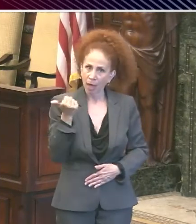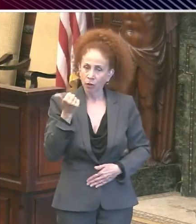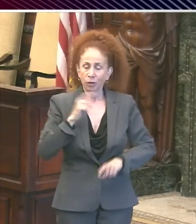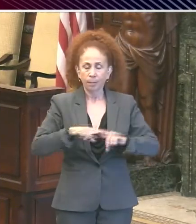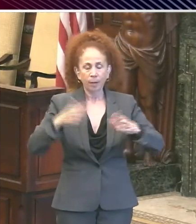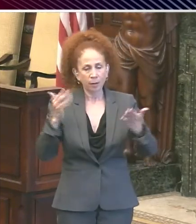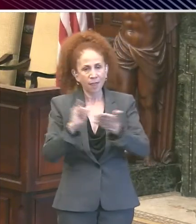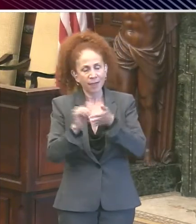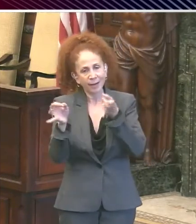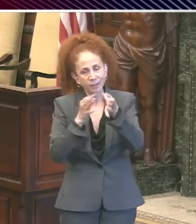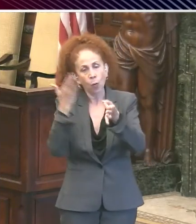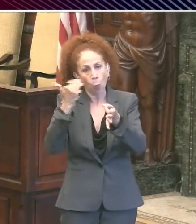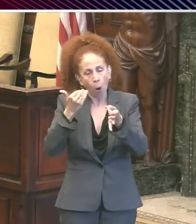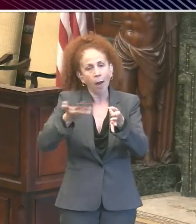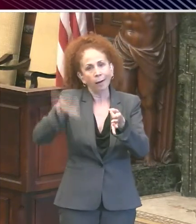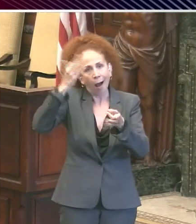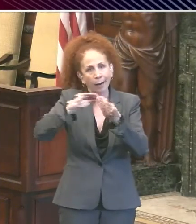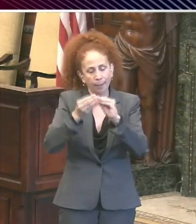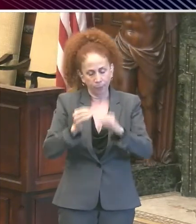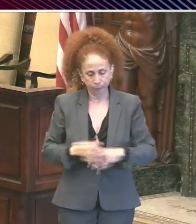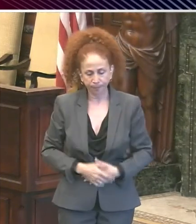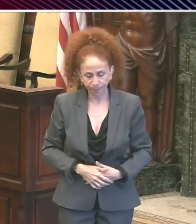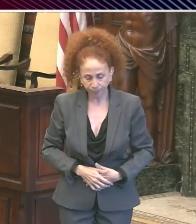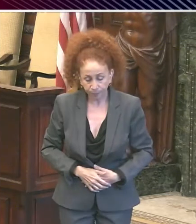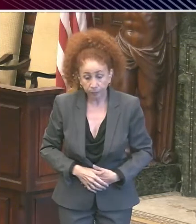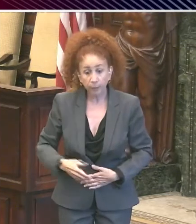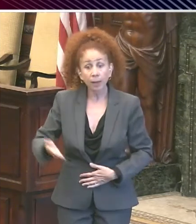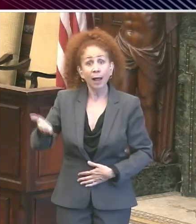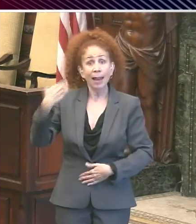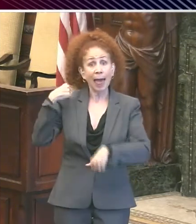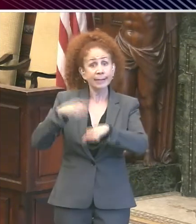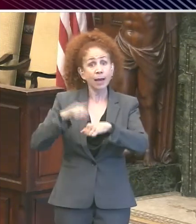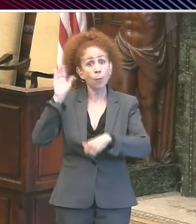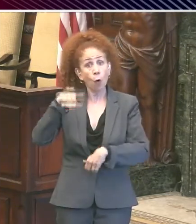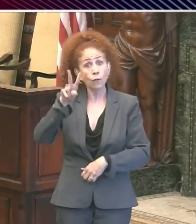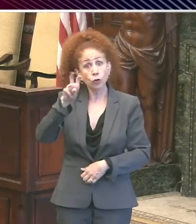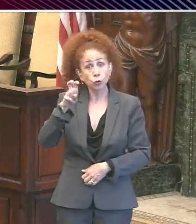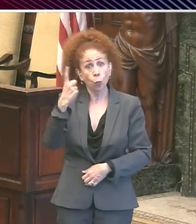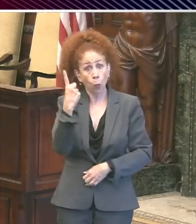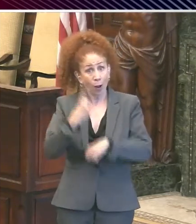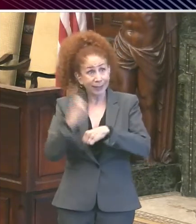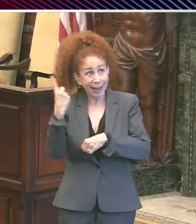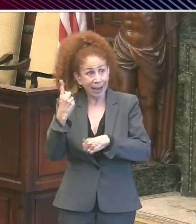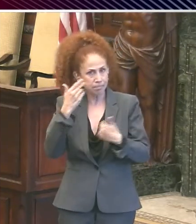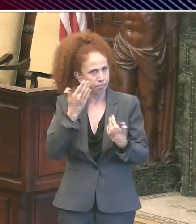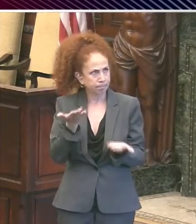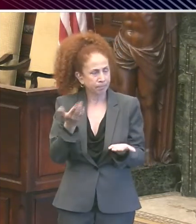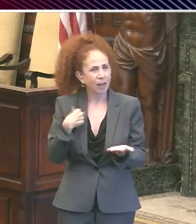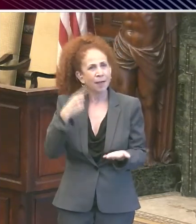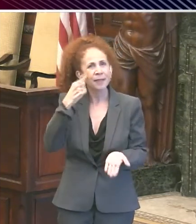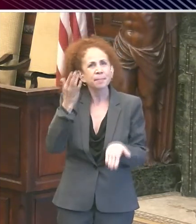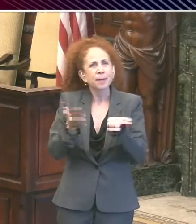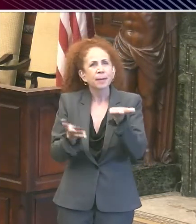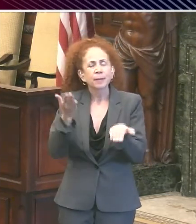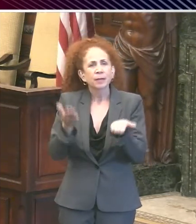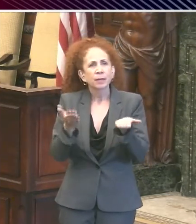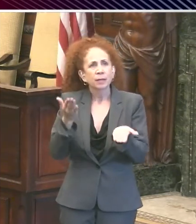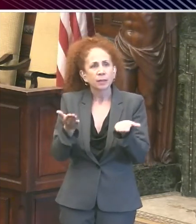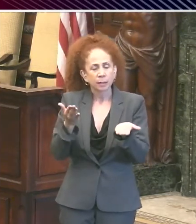probably explaining the larger numbers. As far as when was the last time we had more than 200 in a day, I don't know. I think we may have had